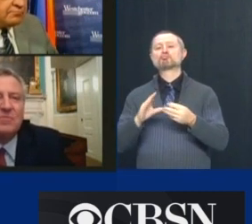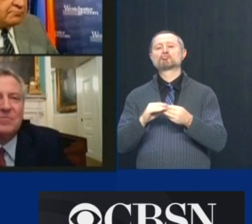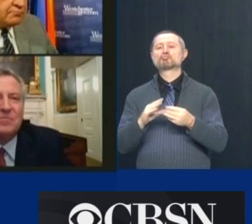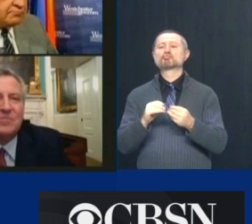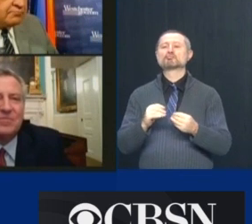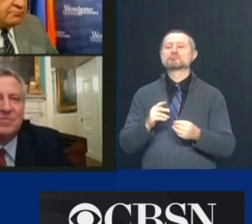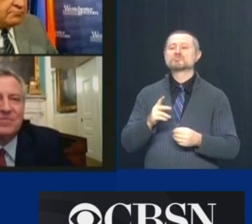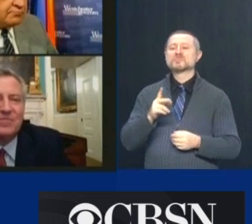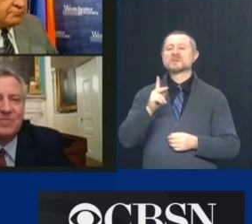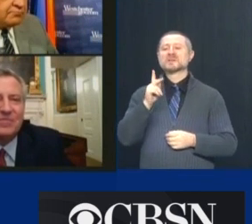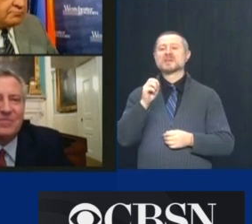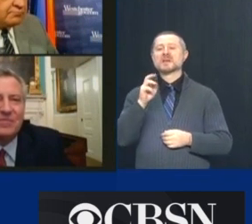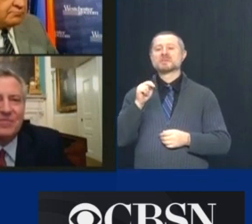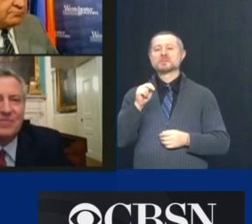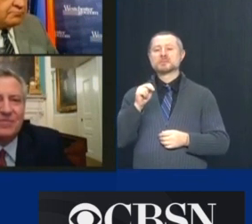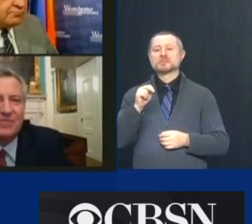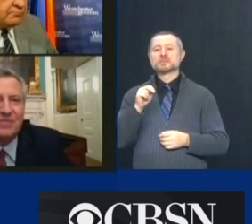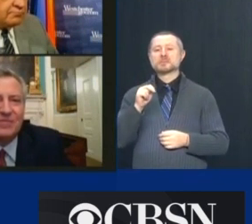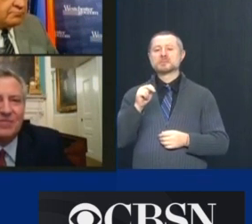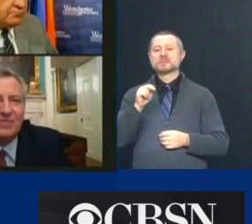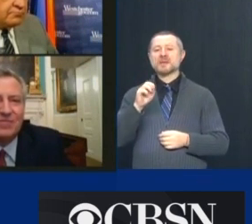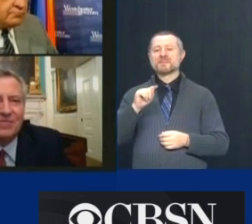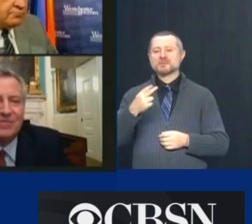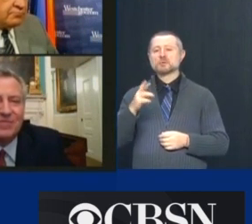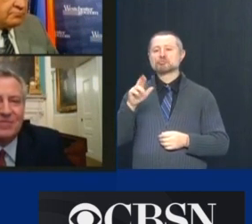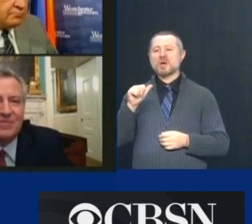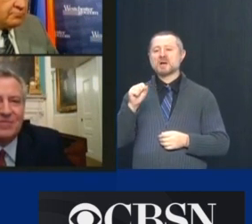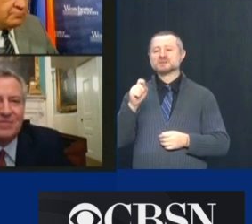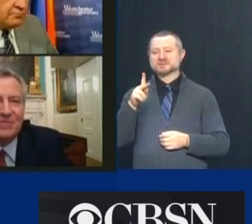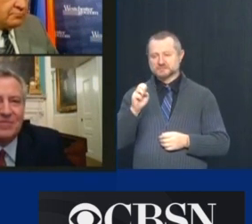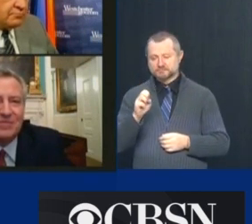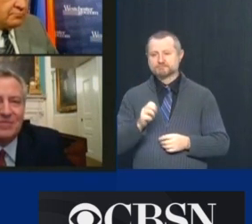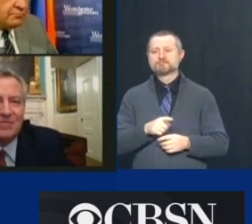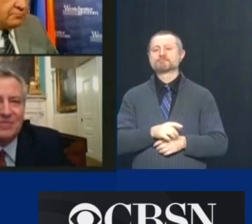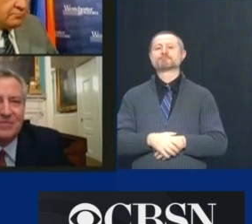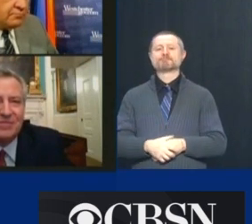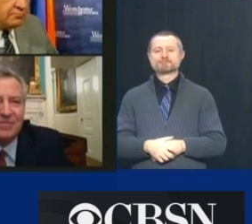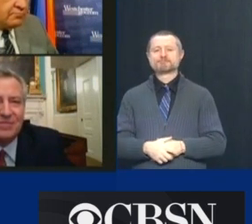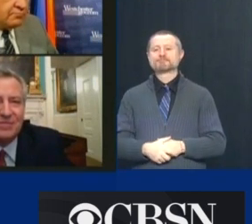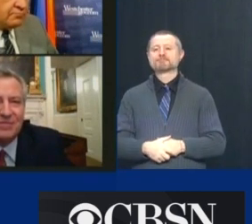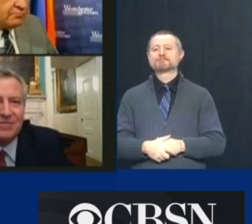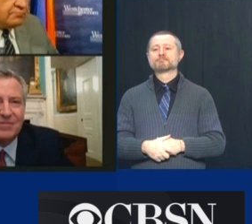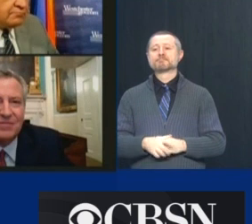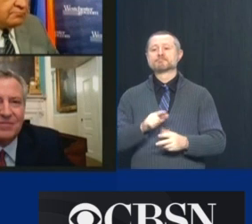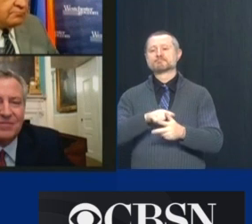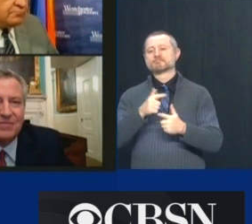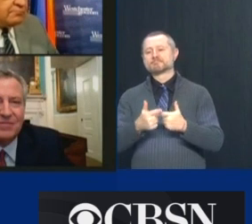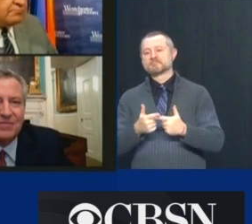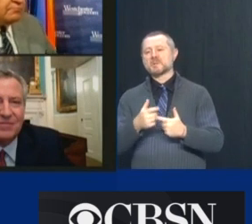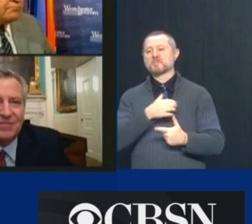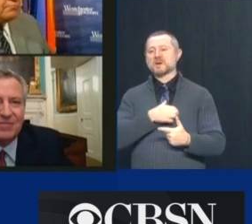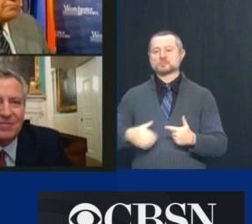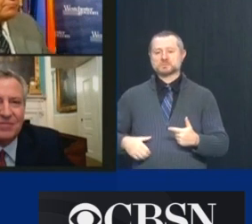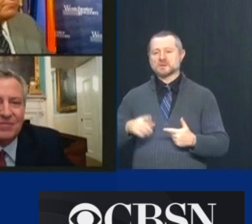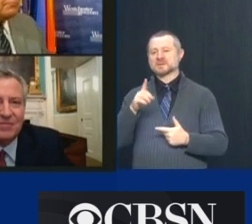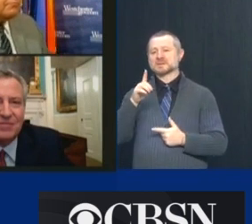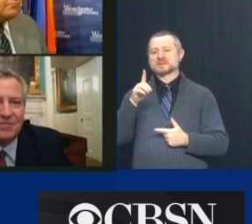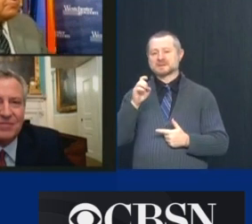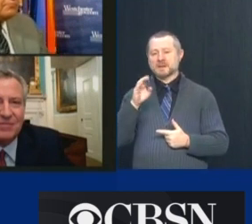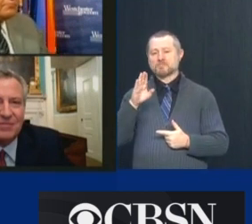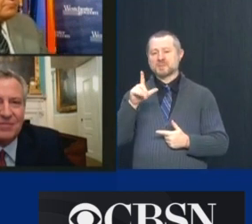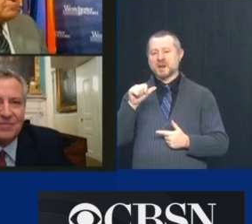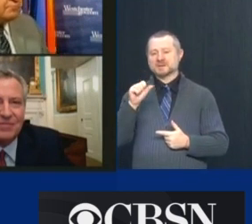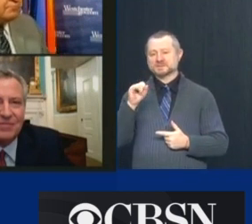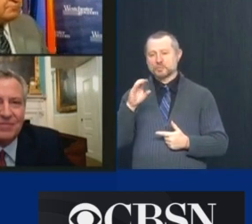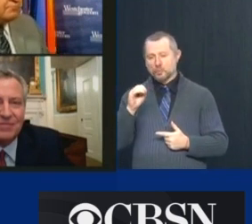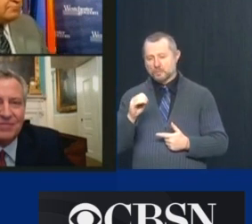Ken Rasky, and then Mayor de Blasio, and then County Executive McMahon. What do you think, Ken Rasky? And